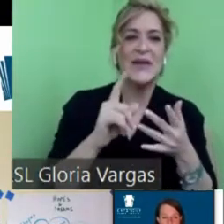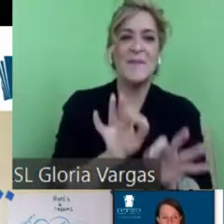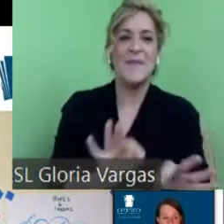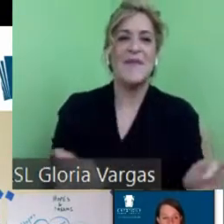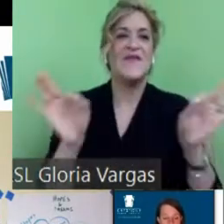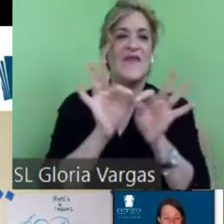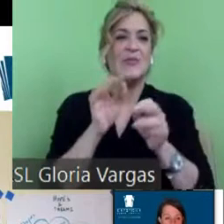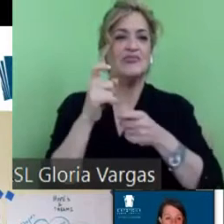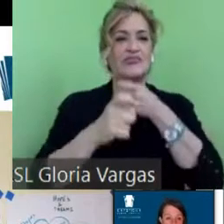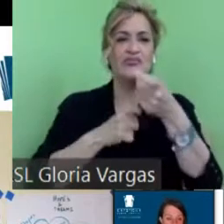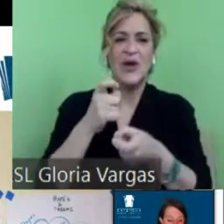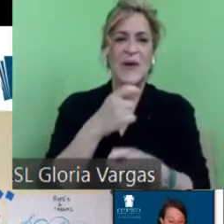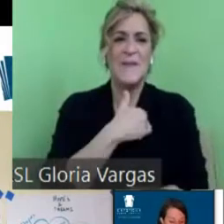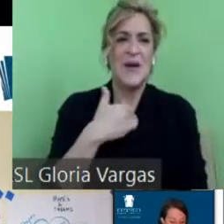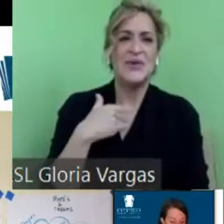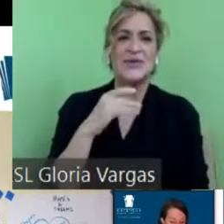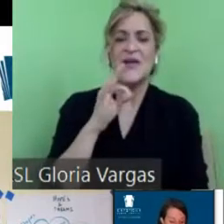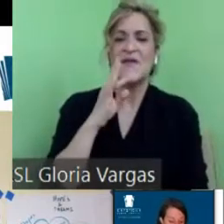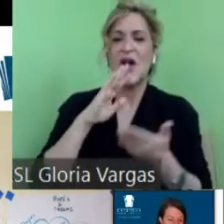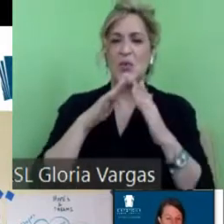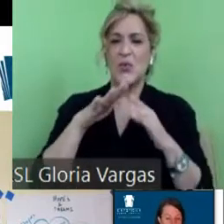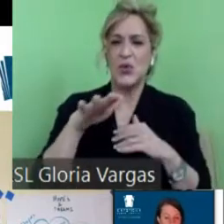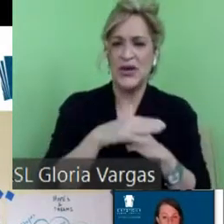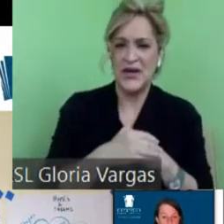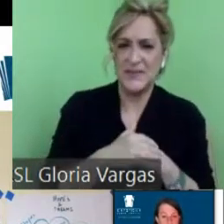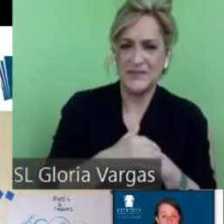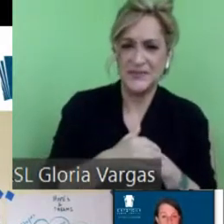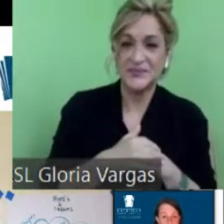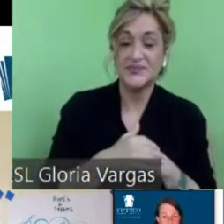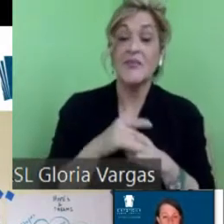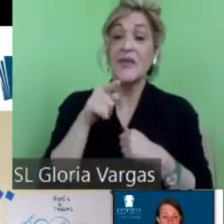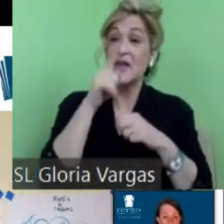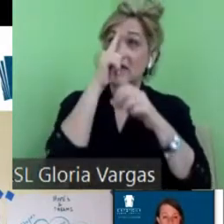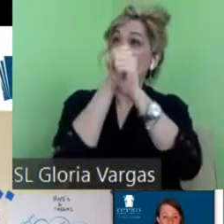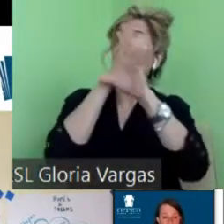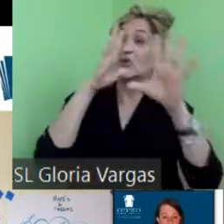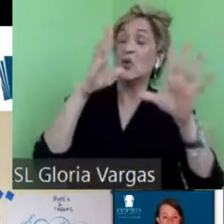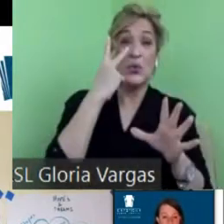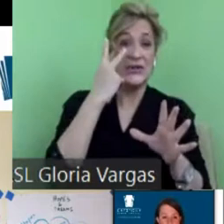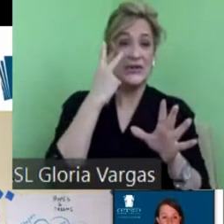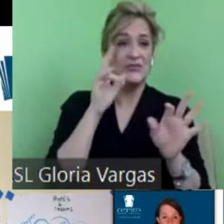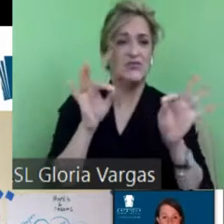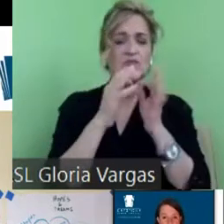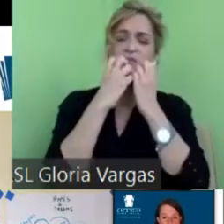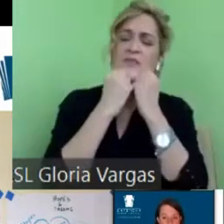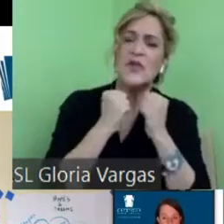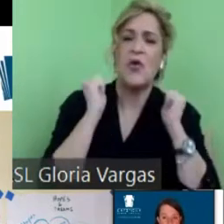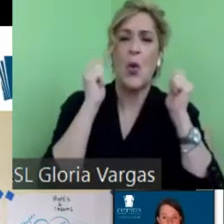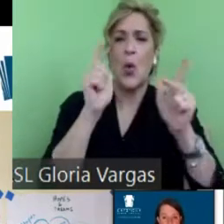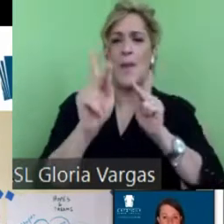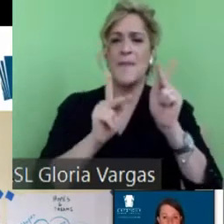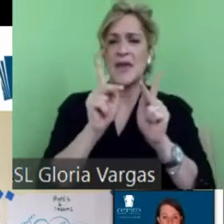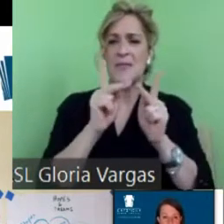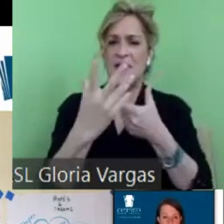and contributing members of our community. In this vision, we see the welfare of all people being vested in